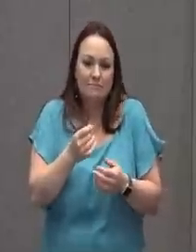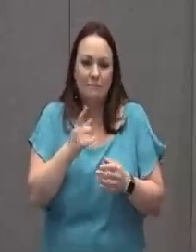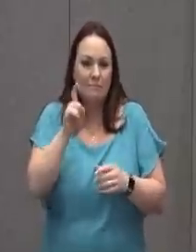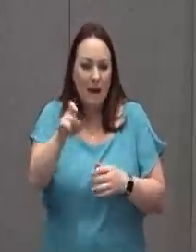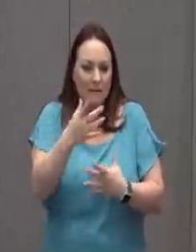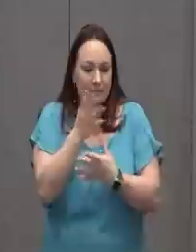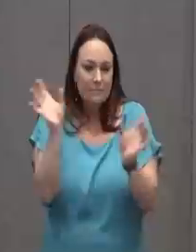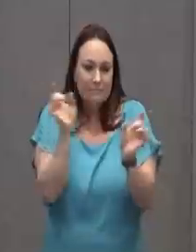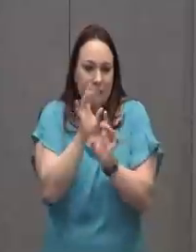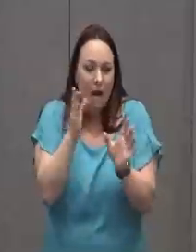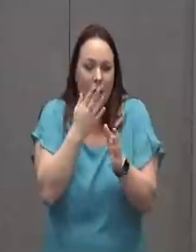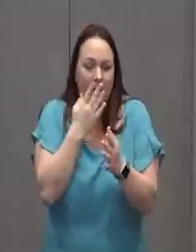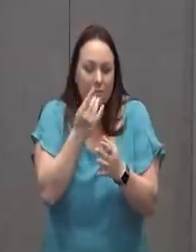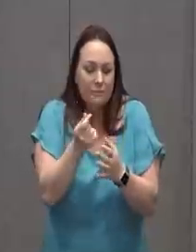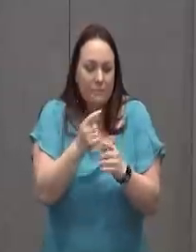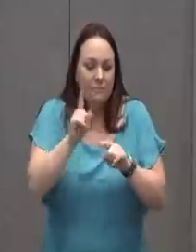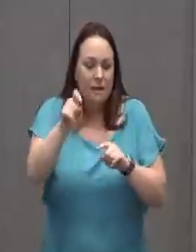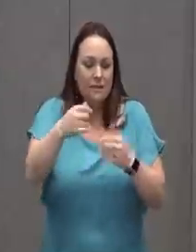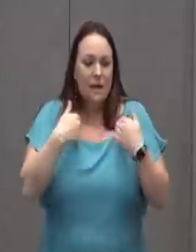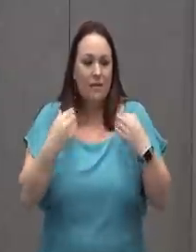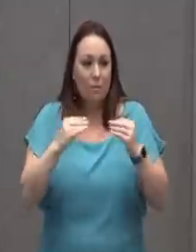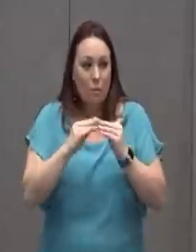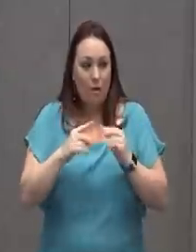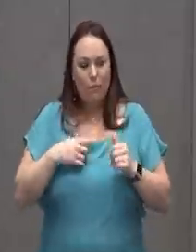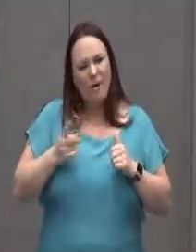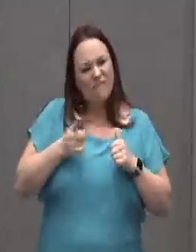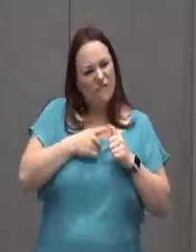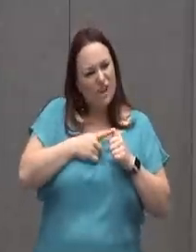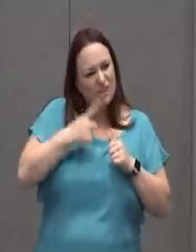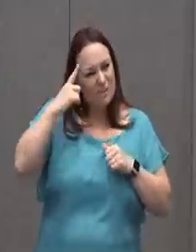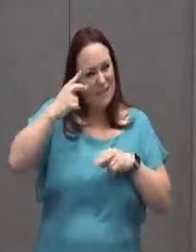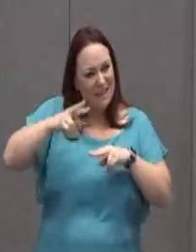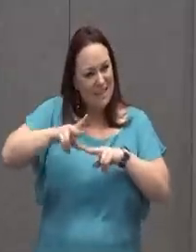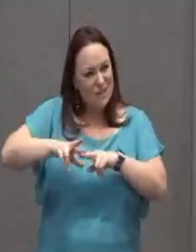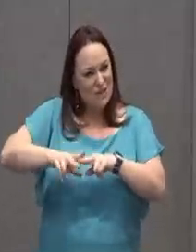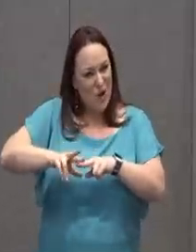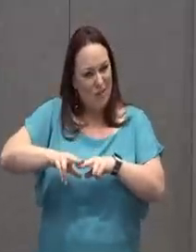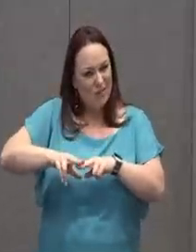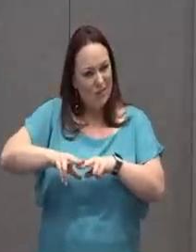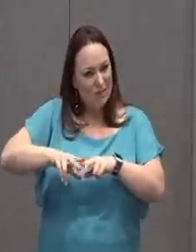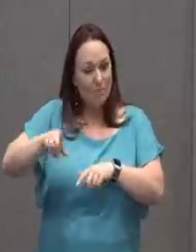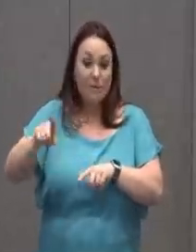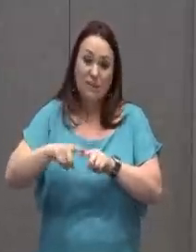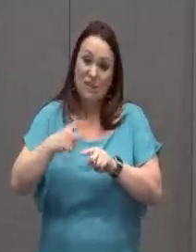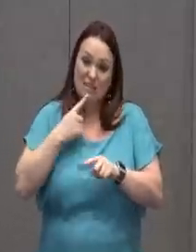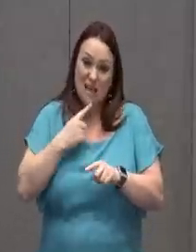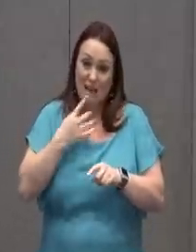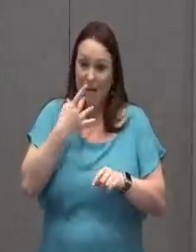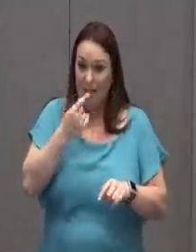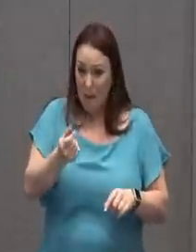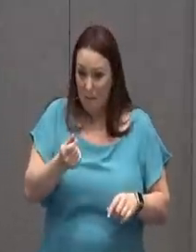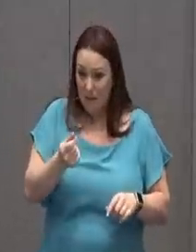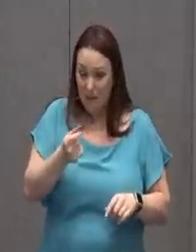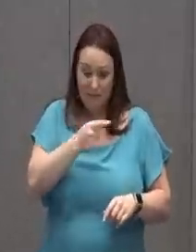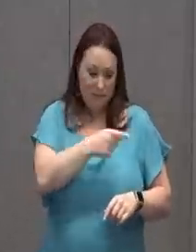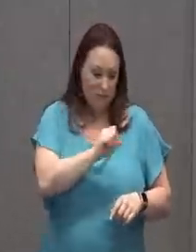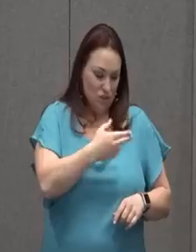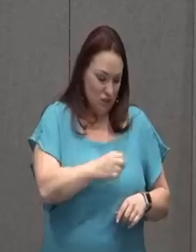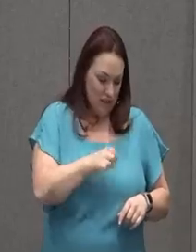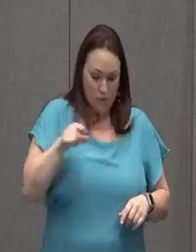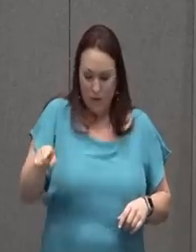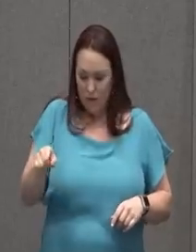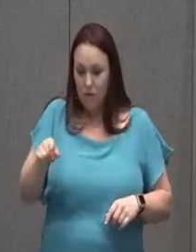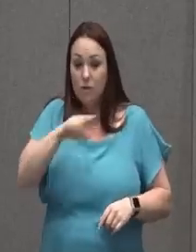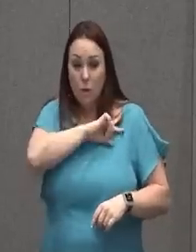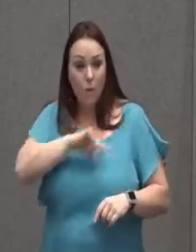more? Well, I was thinking salt. Okay, it could be but salt. But she said yummy. Ooh. Or the ant. I don't know if it was the she or he. It's the queen.